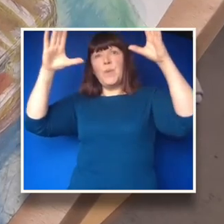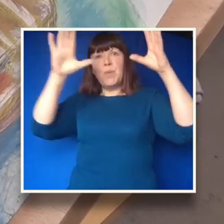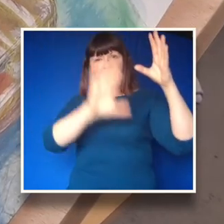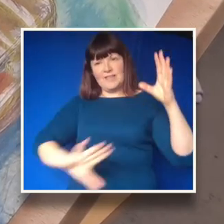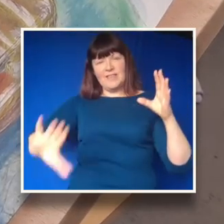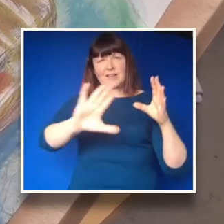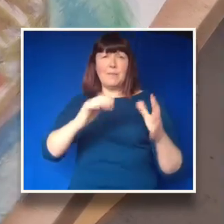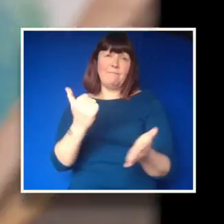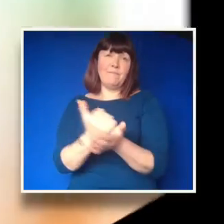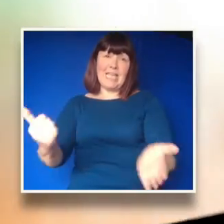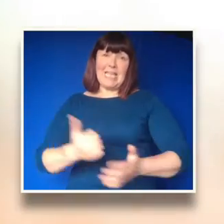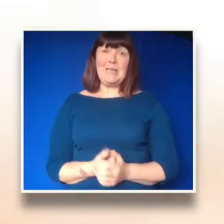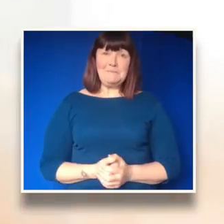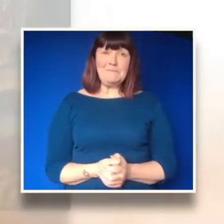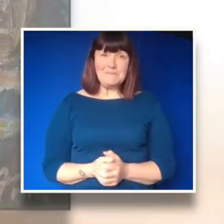really, and it's been brilliant.